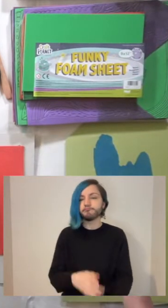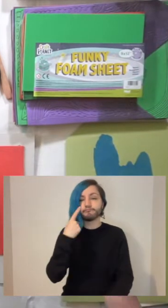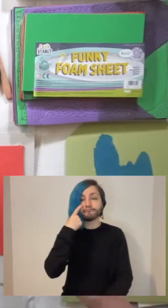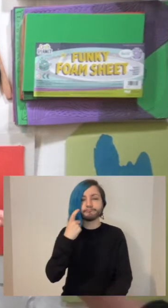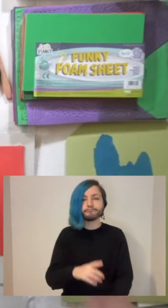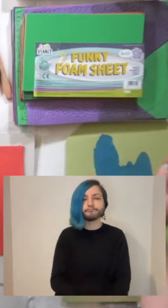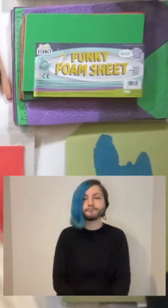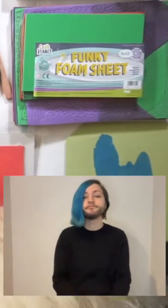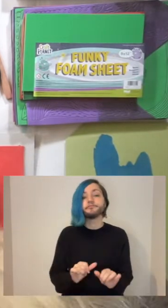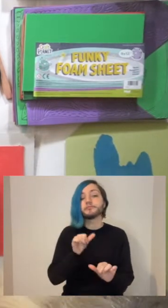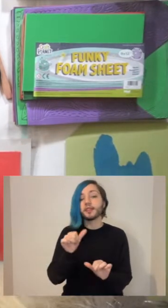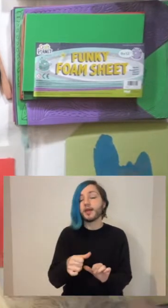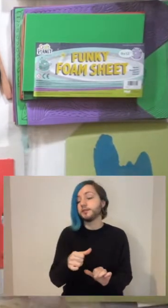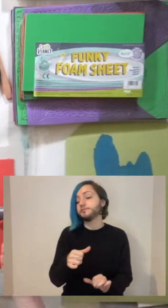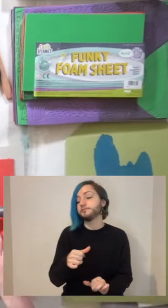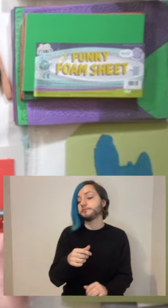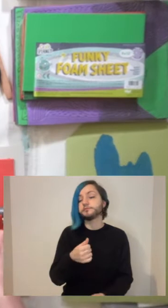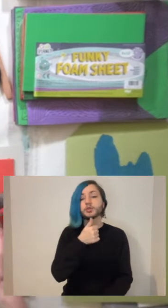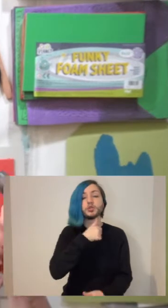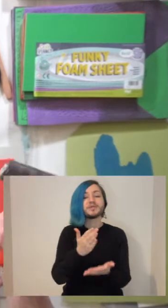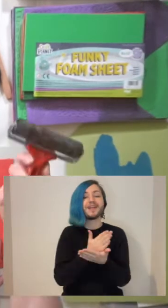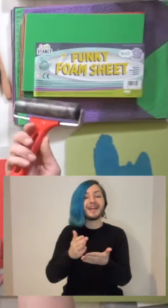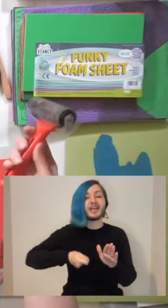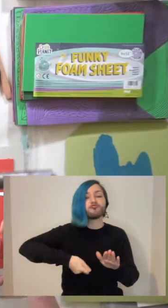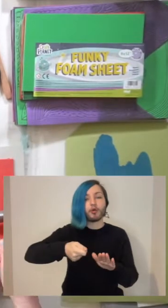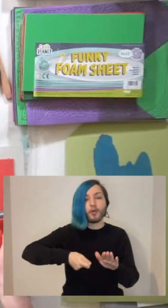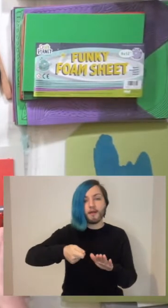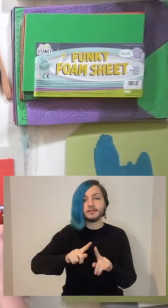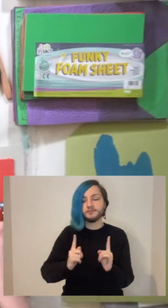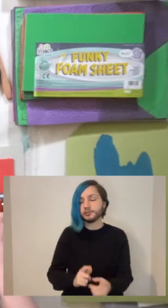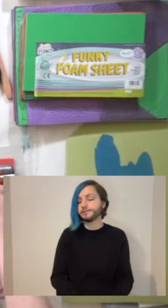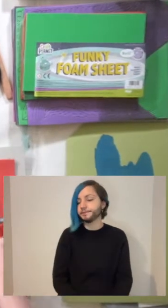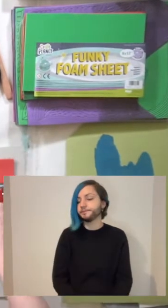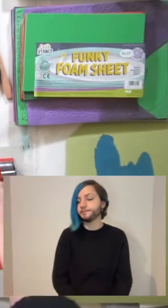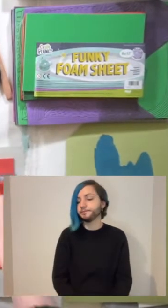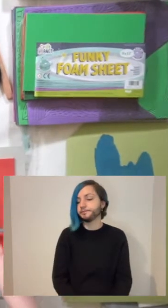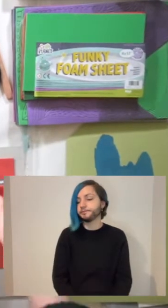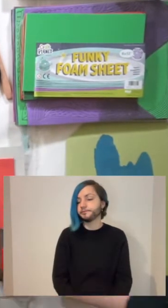carefully. Then I'm going to use a clean roller.